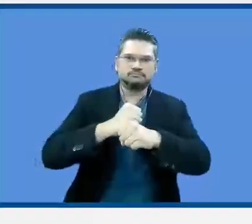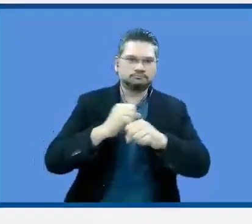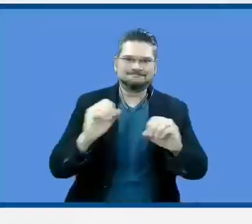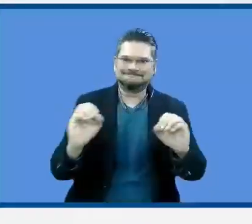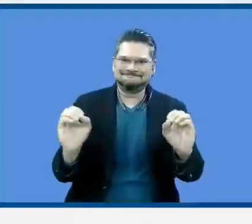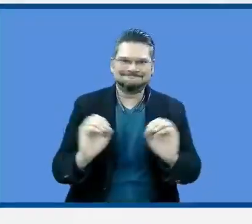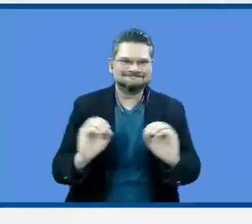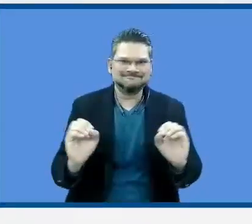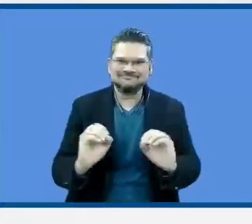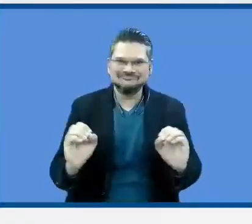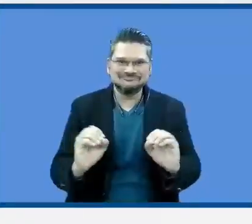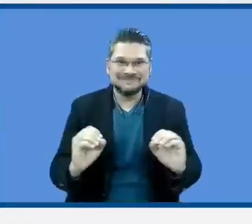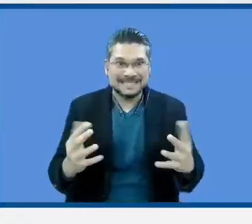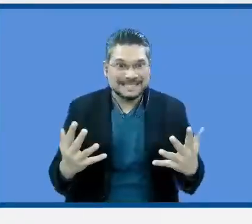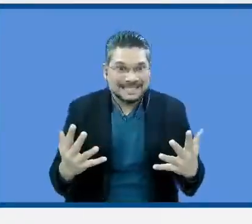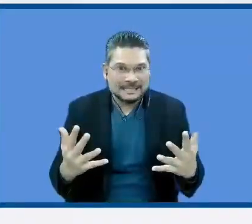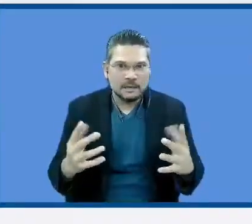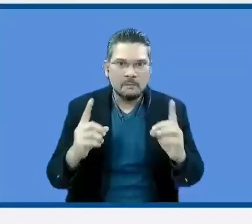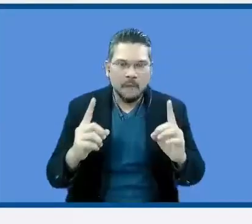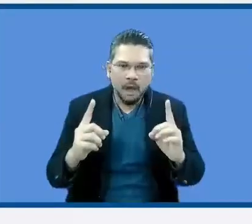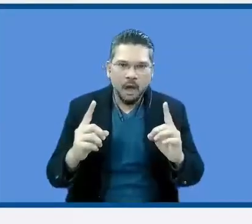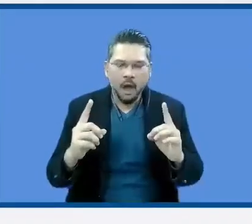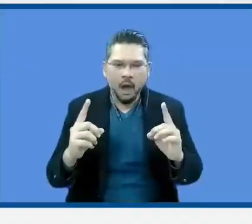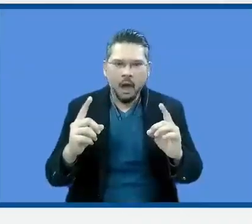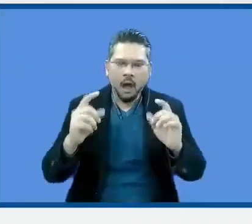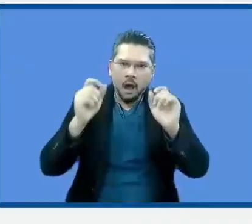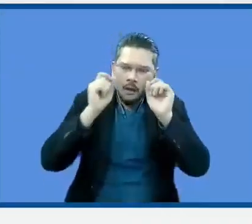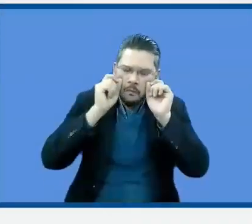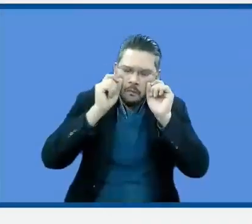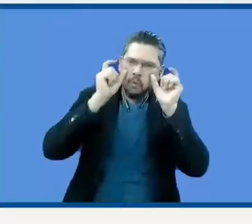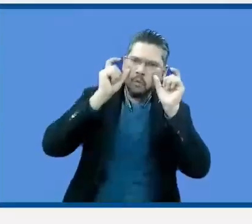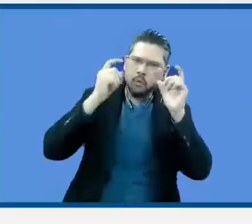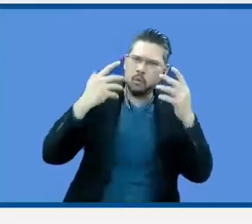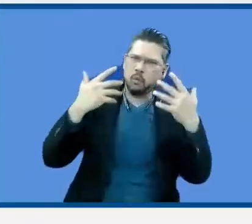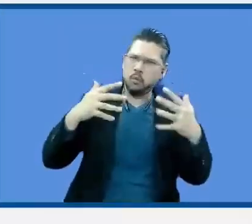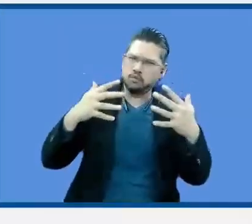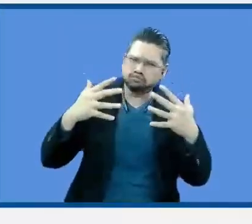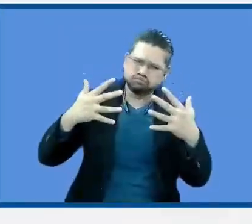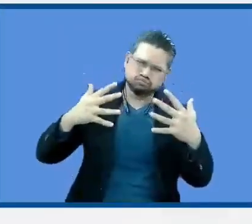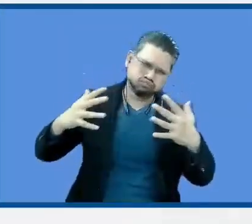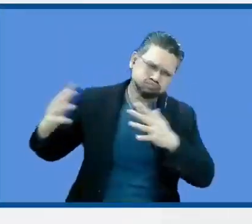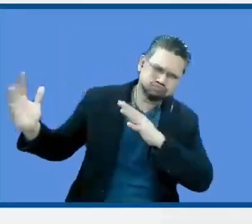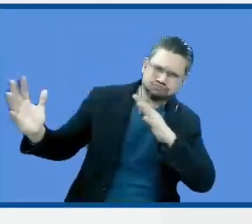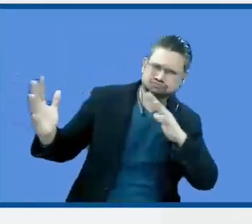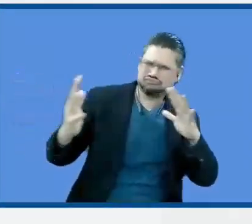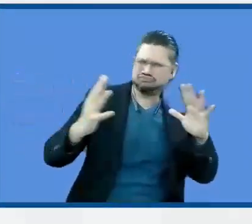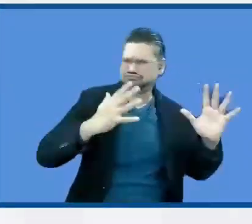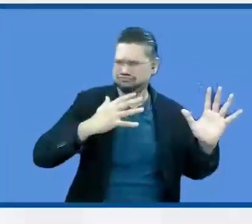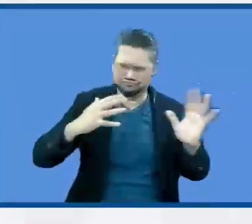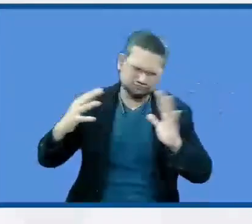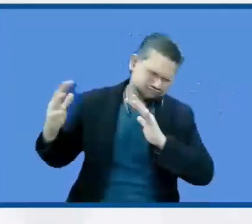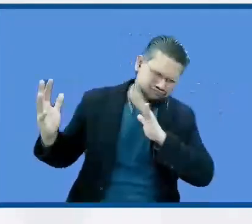we were surprised by a storm, and they had a different effects.